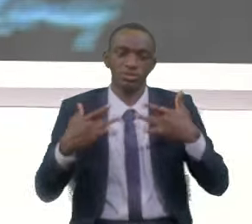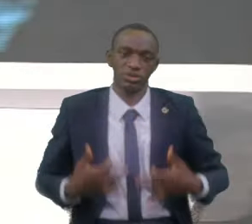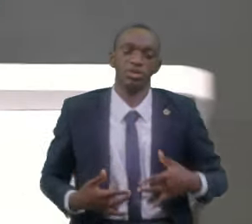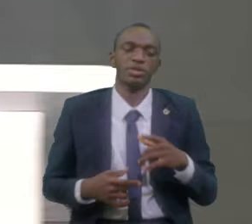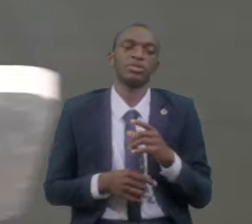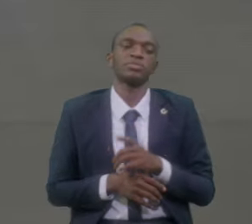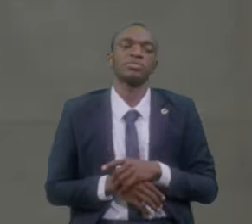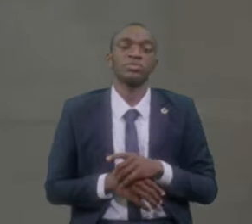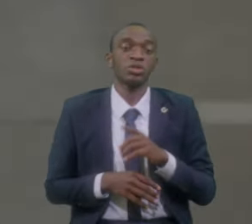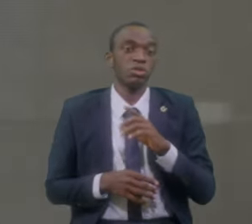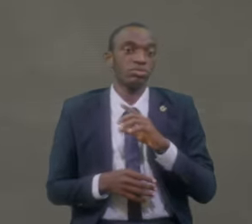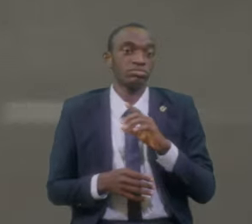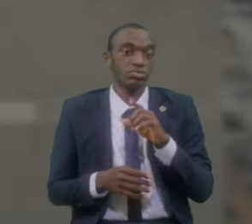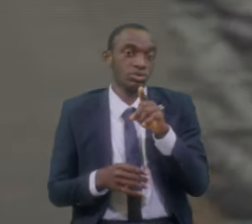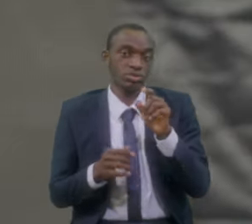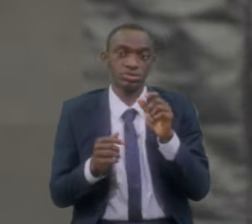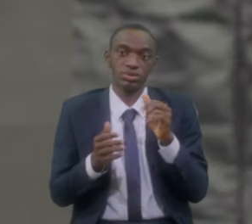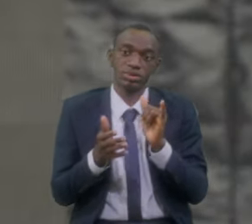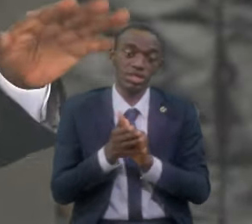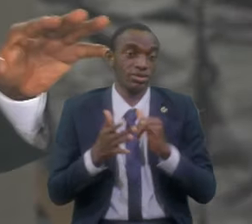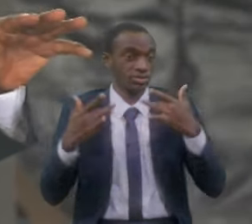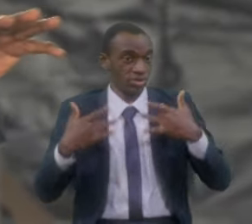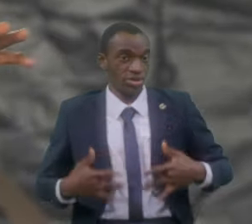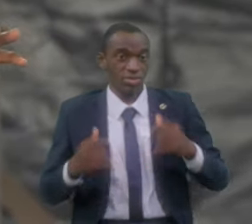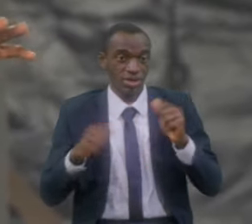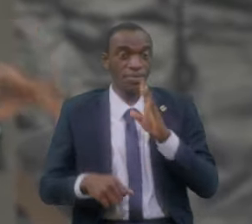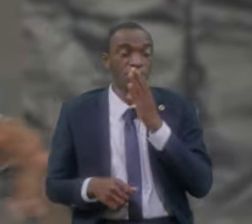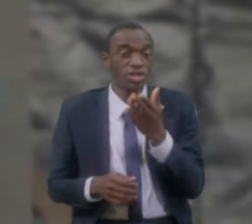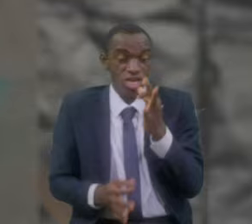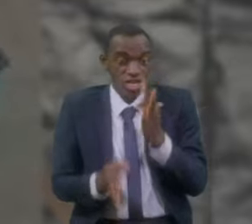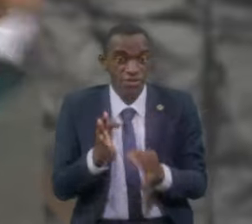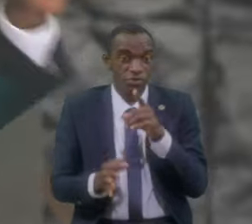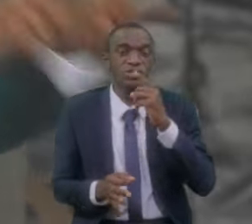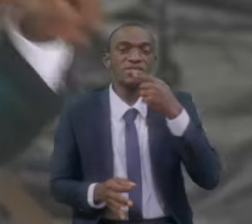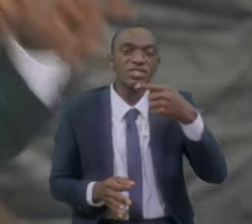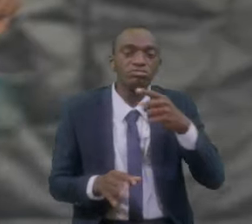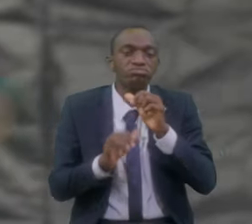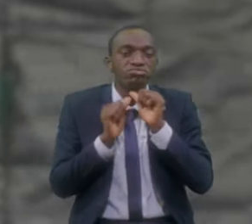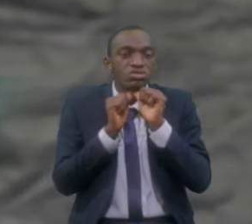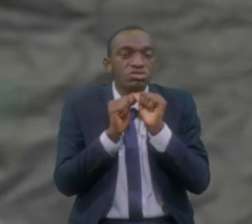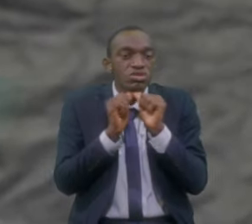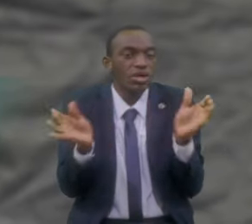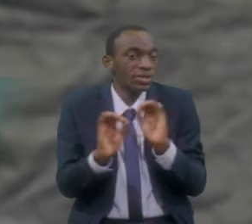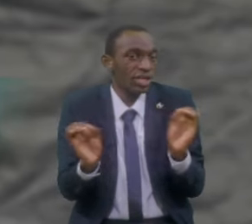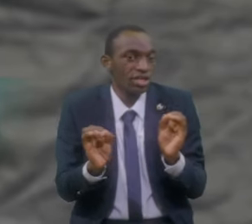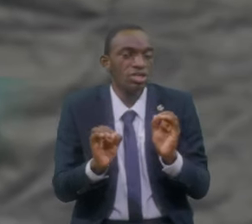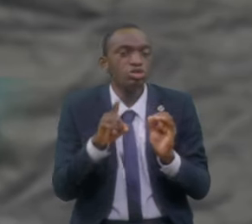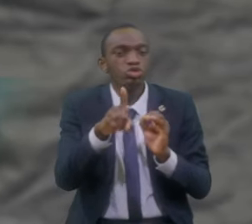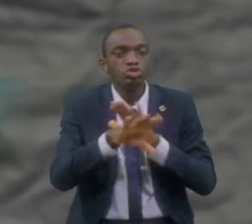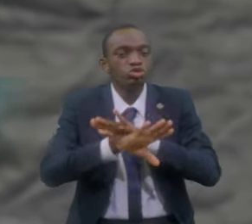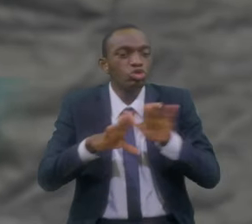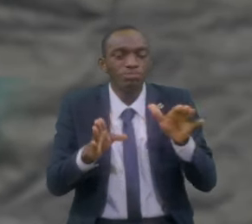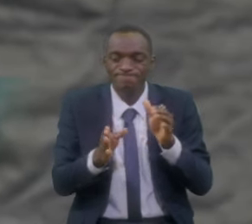that discouragement can be there if you say nothing and you don't feed the discouragement.